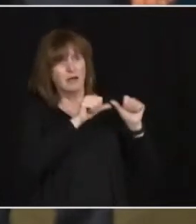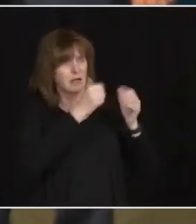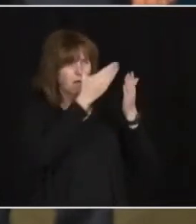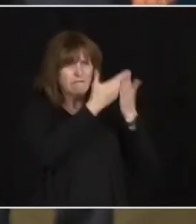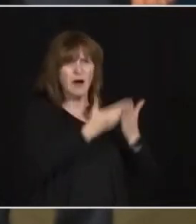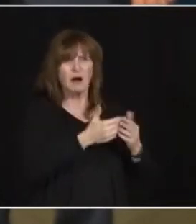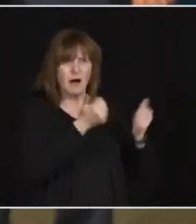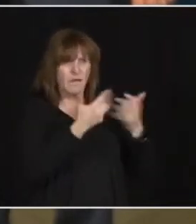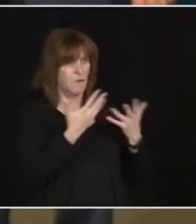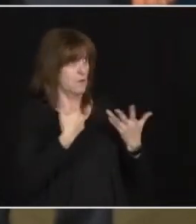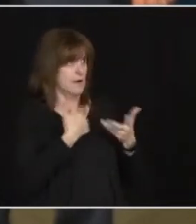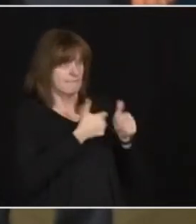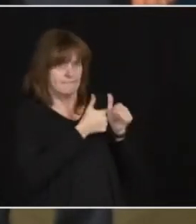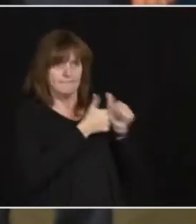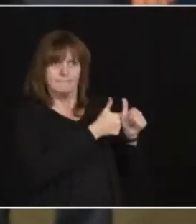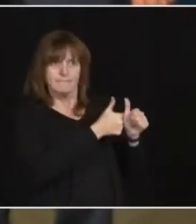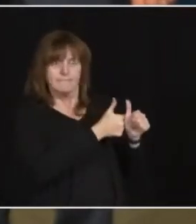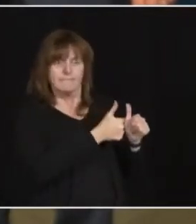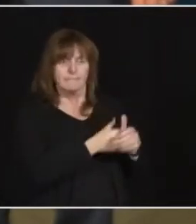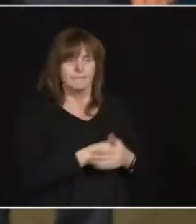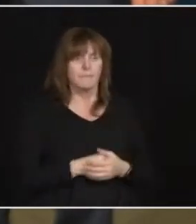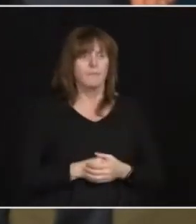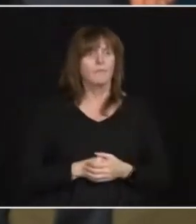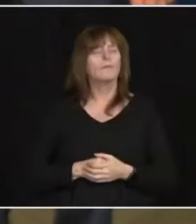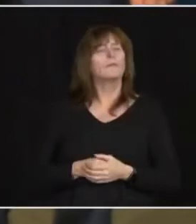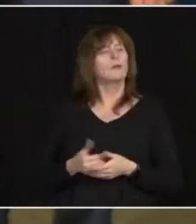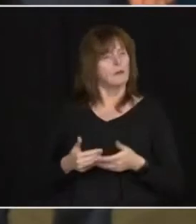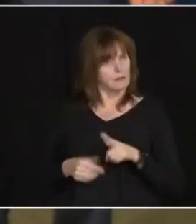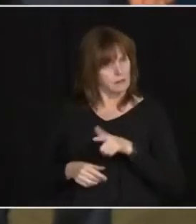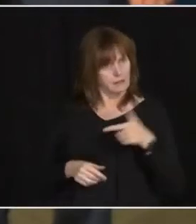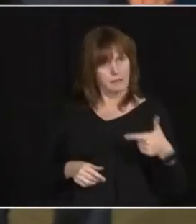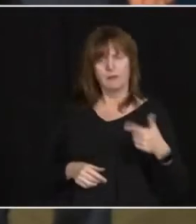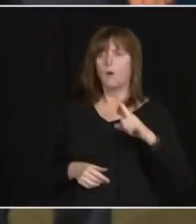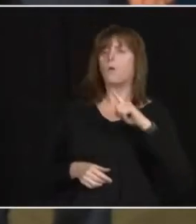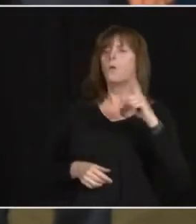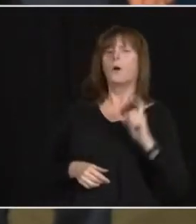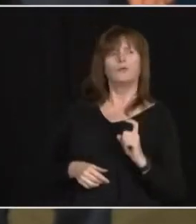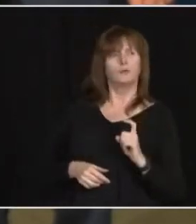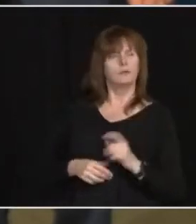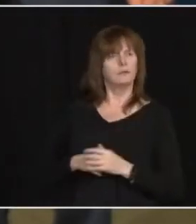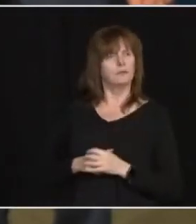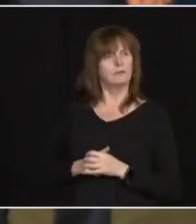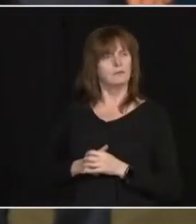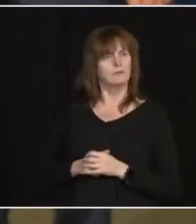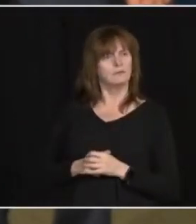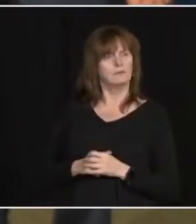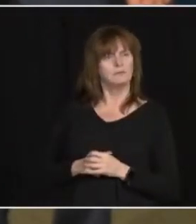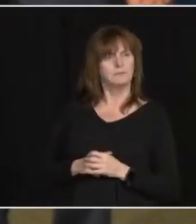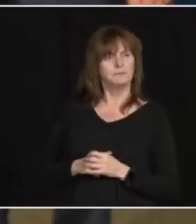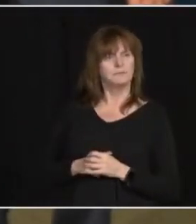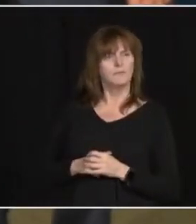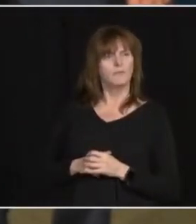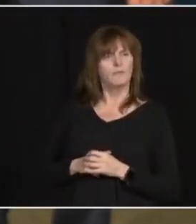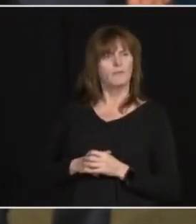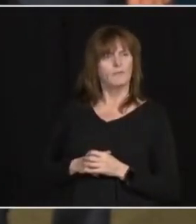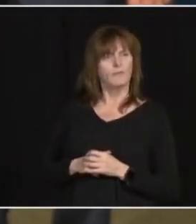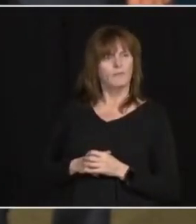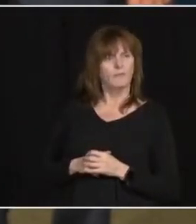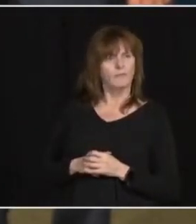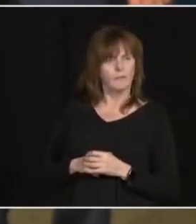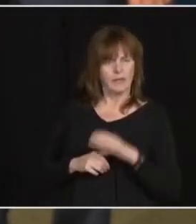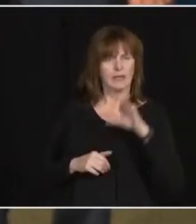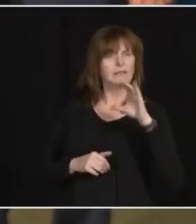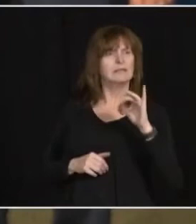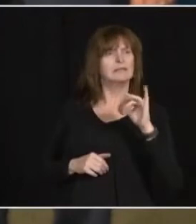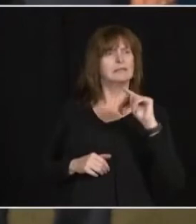that we have. Next question. Next question comes from Cynthia Mulligan from City News. Please go